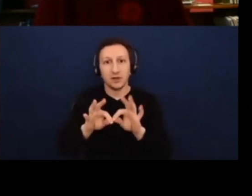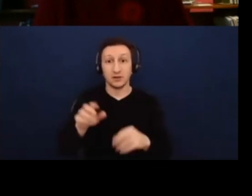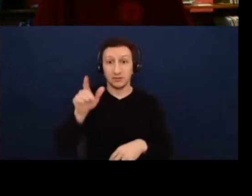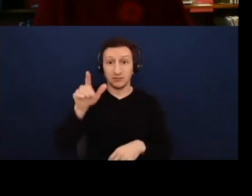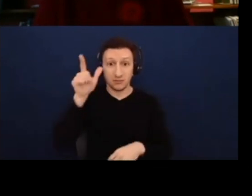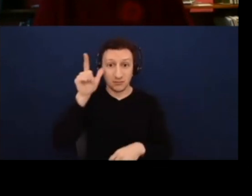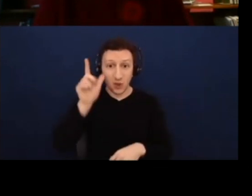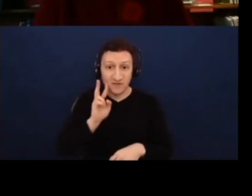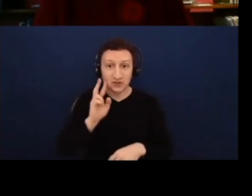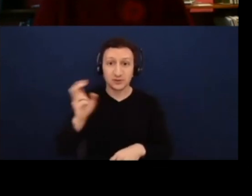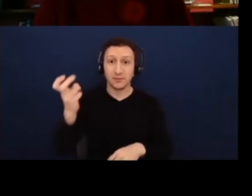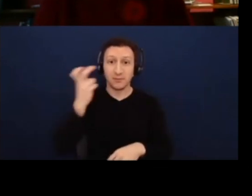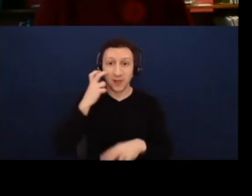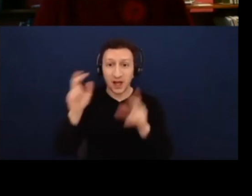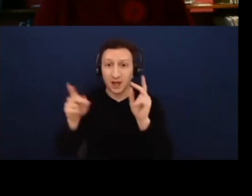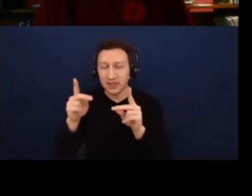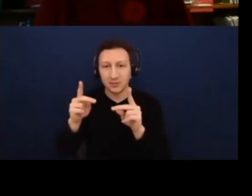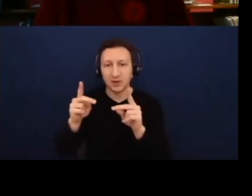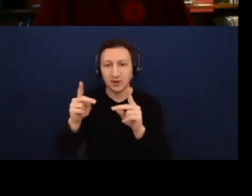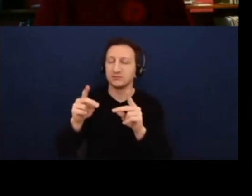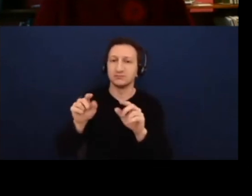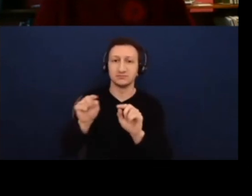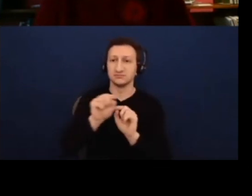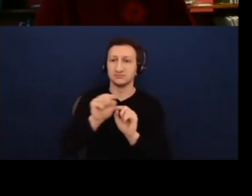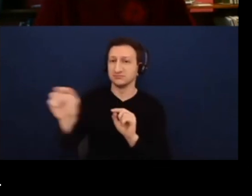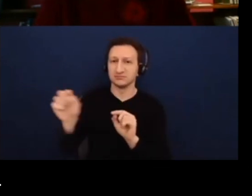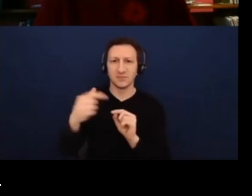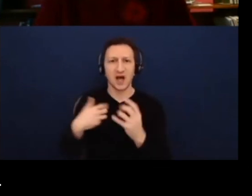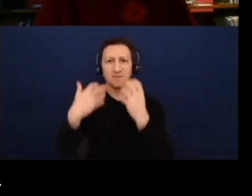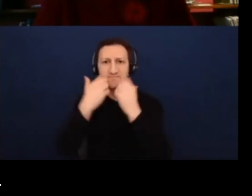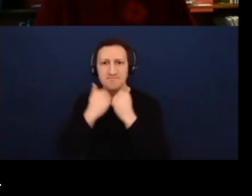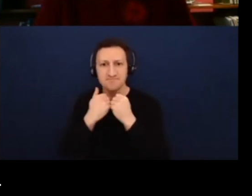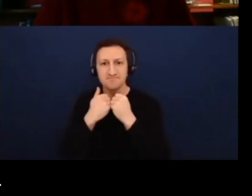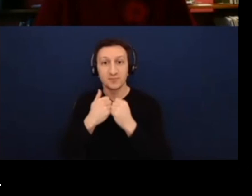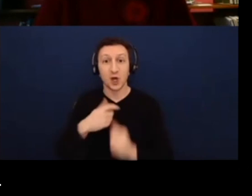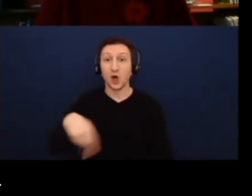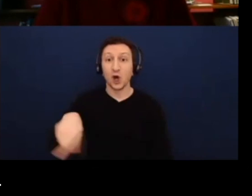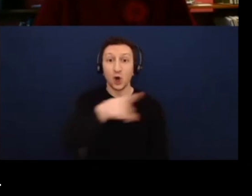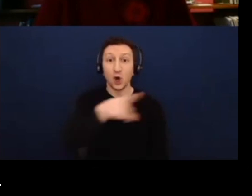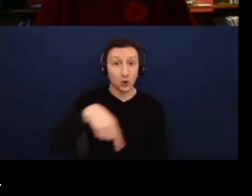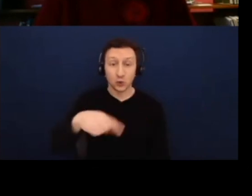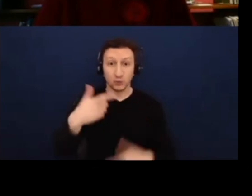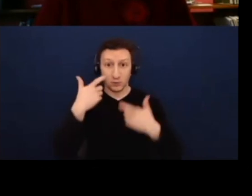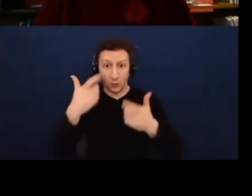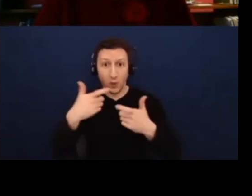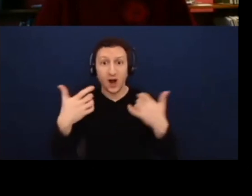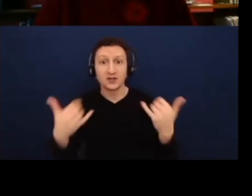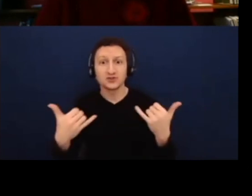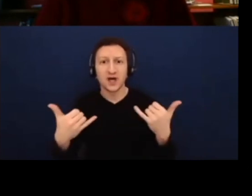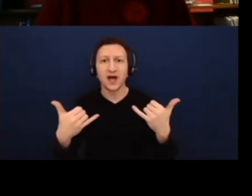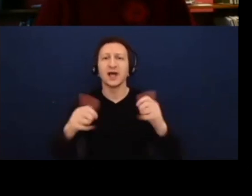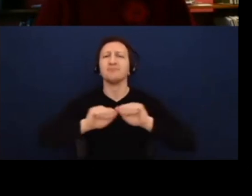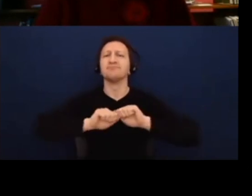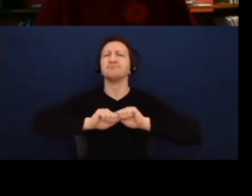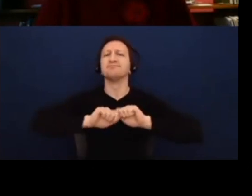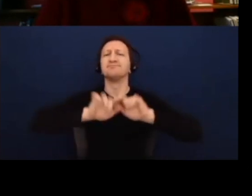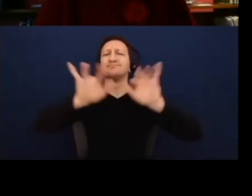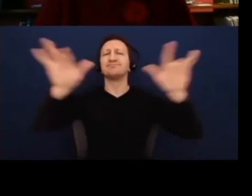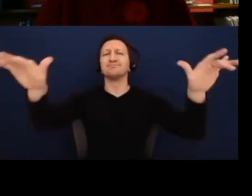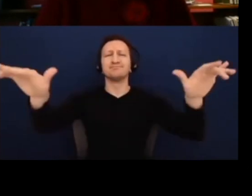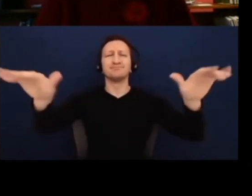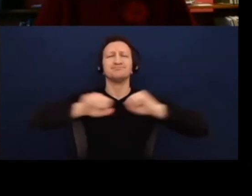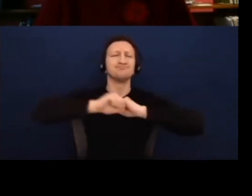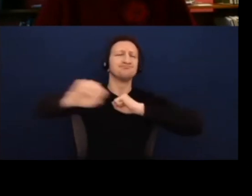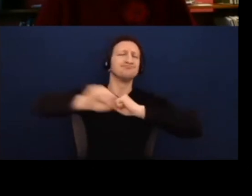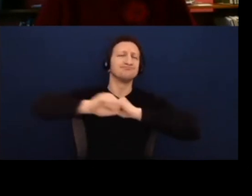know that. And I want everyone to talk about this to their colleagues and their friends and their families as far as what this is, and know about it. And